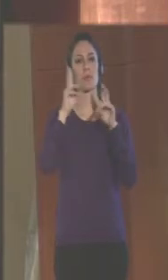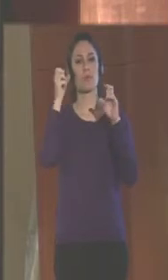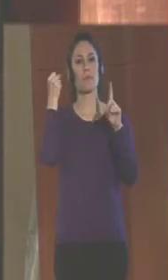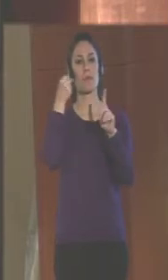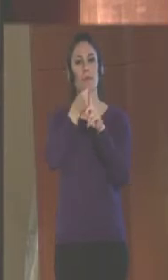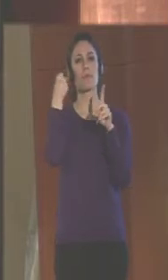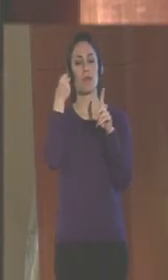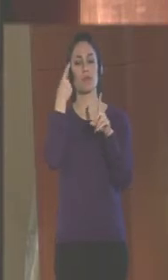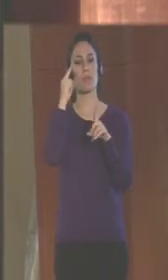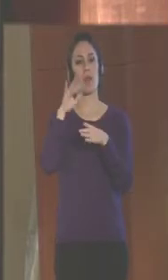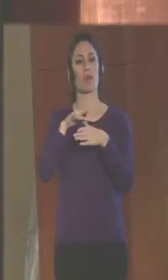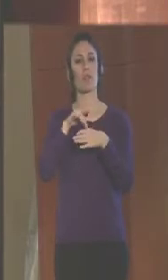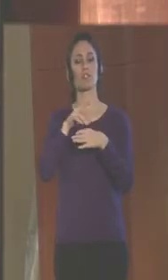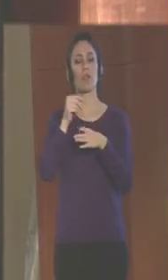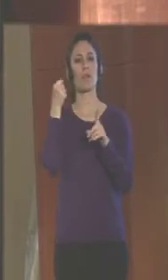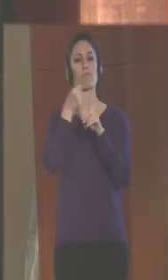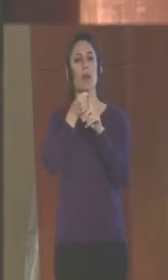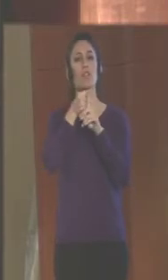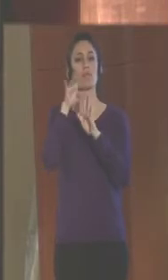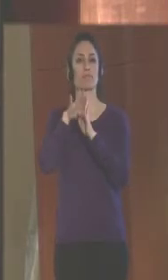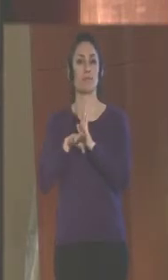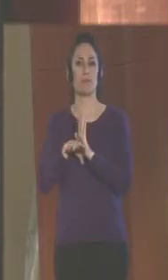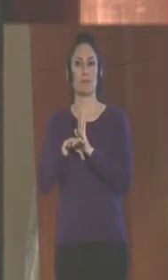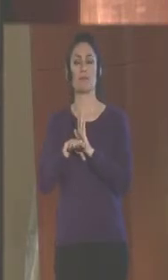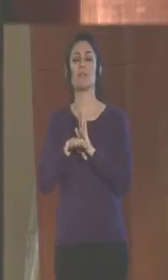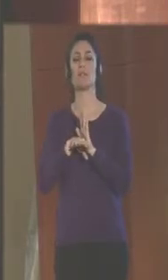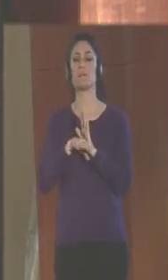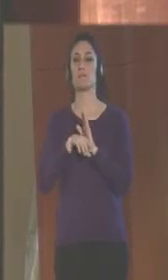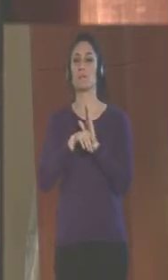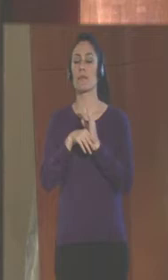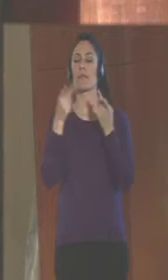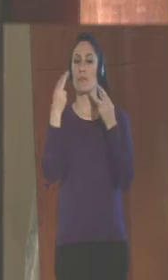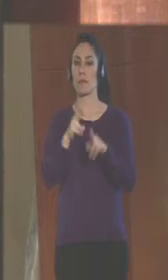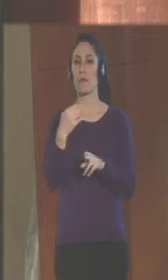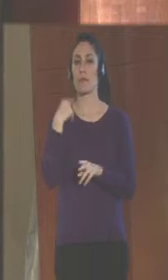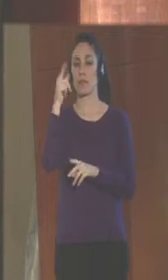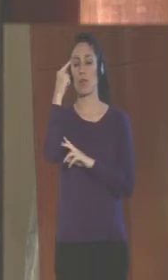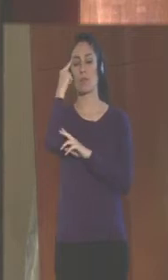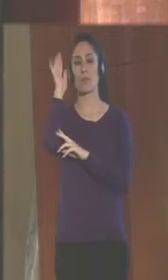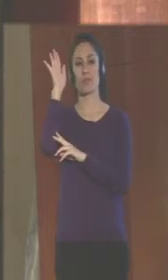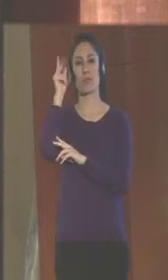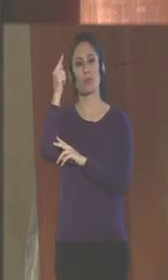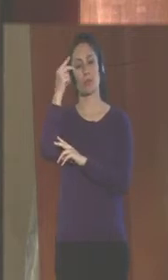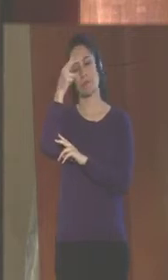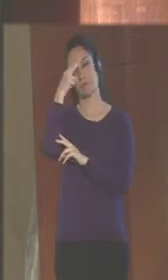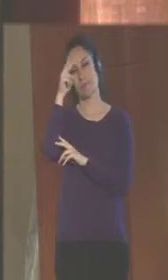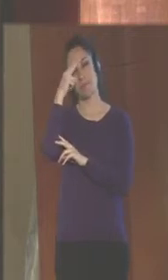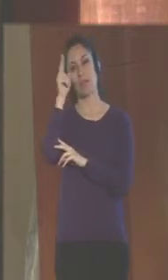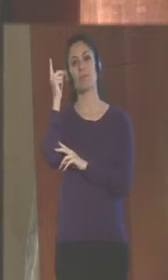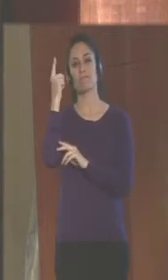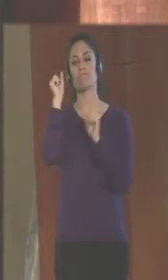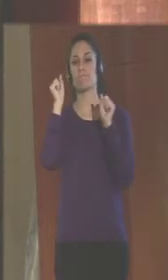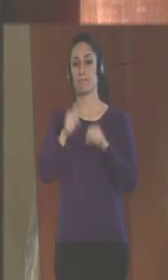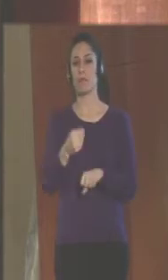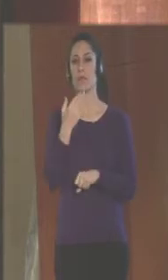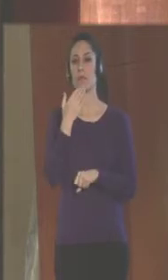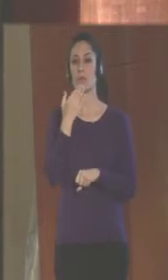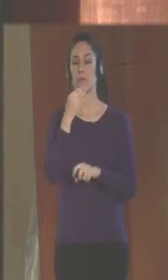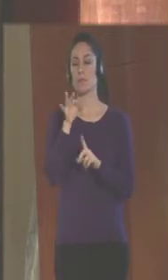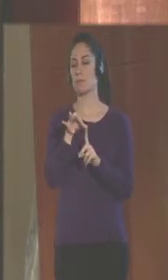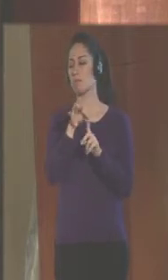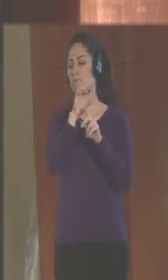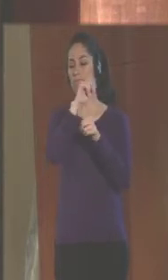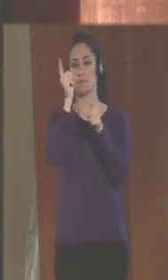impact of those three, and a complementary strategy that the Mexican government has been using